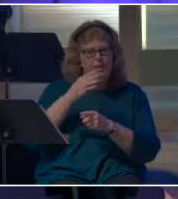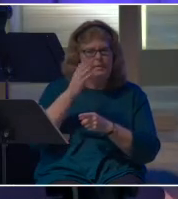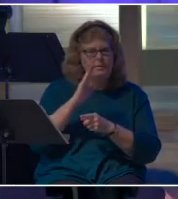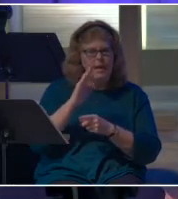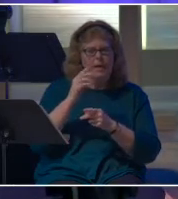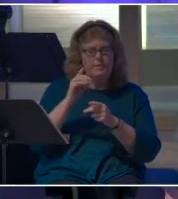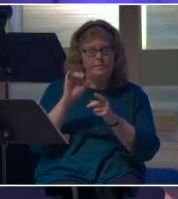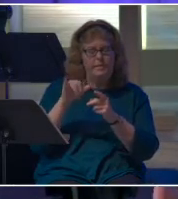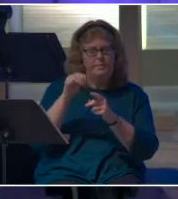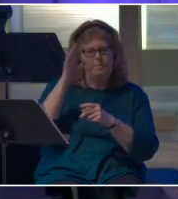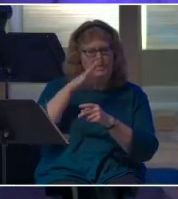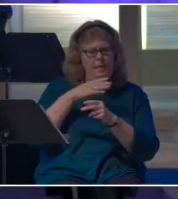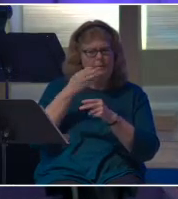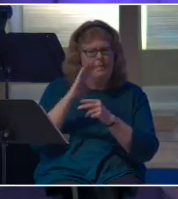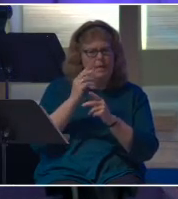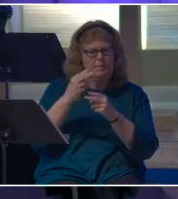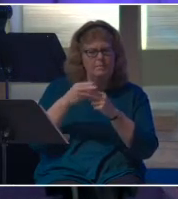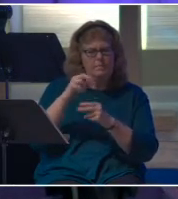Samuel.